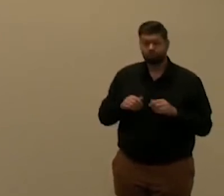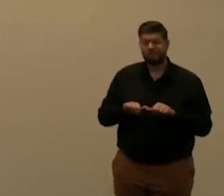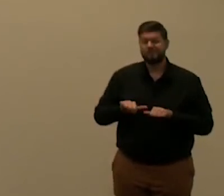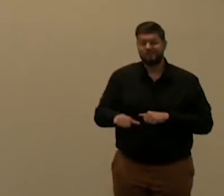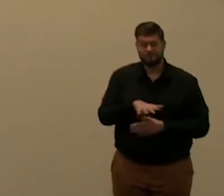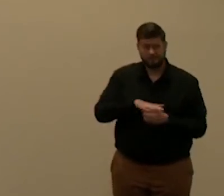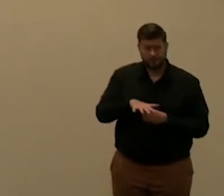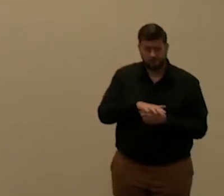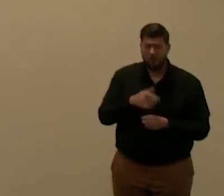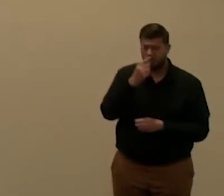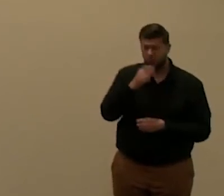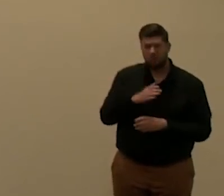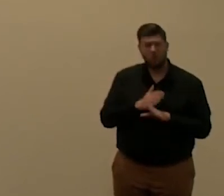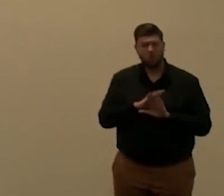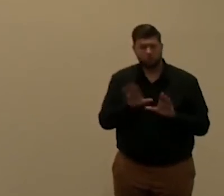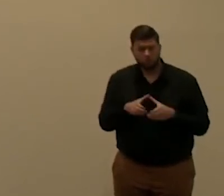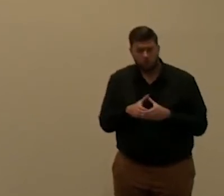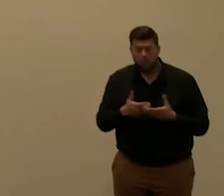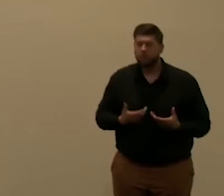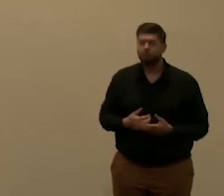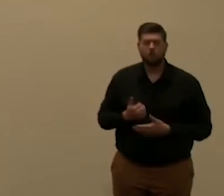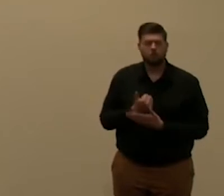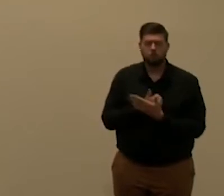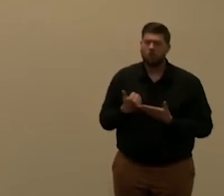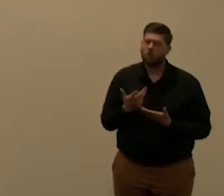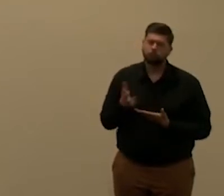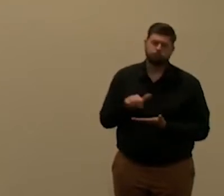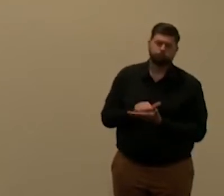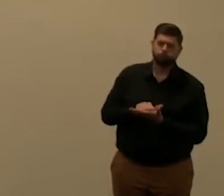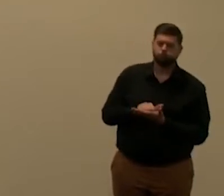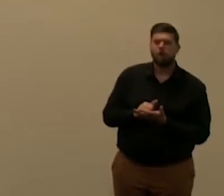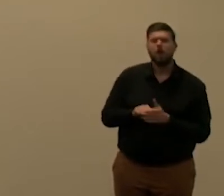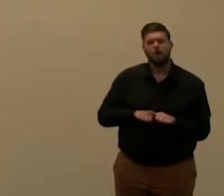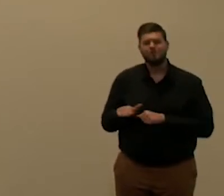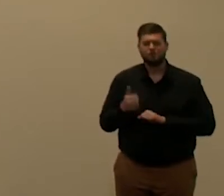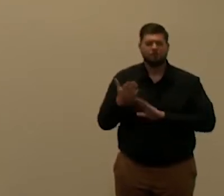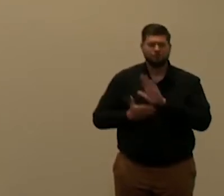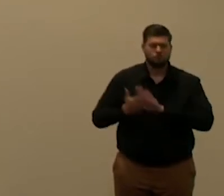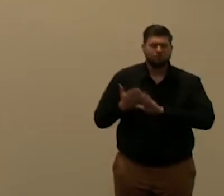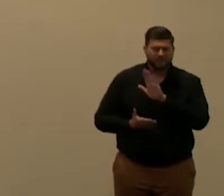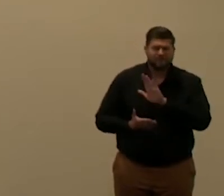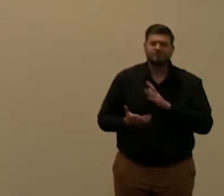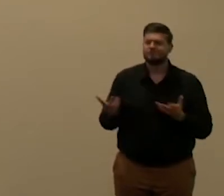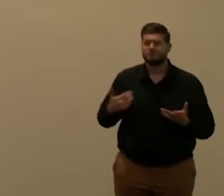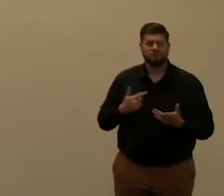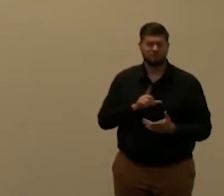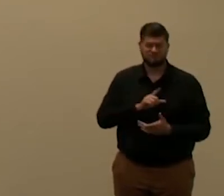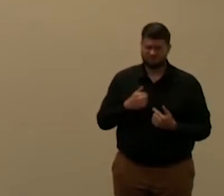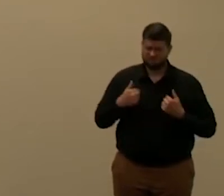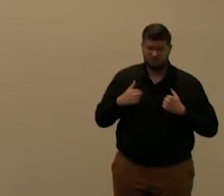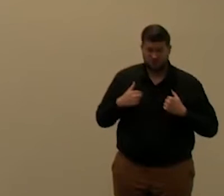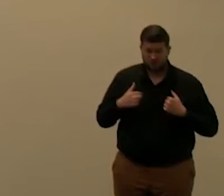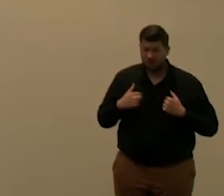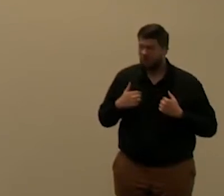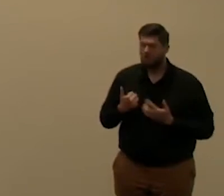workshop. Now, I'm always in favor of just doing these in person, because for me personally, I always like